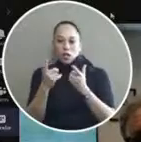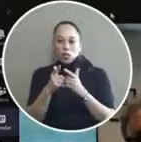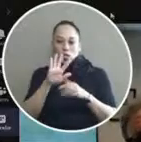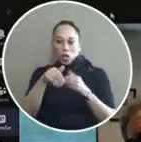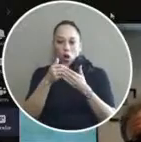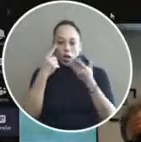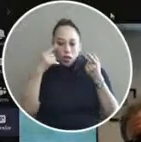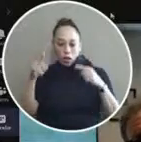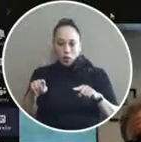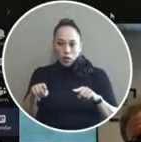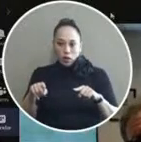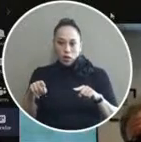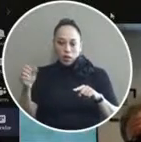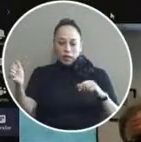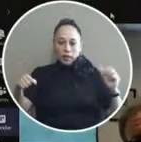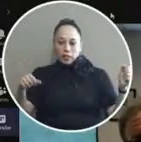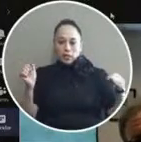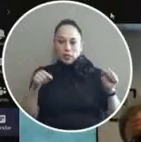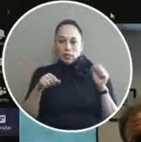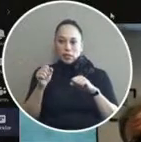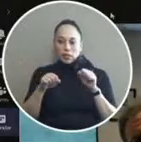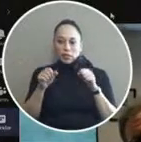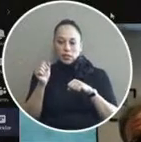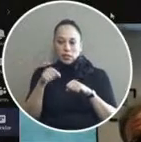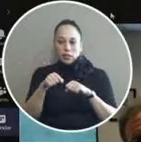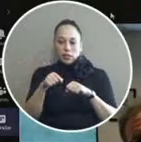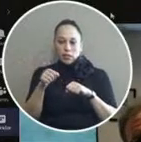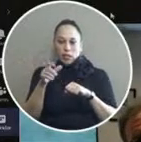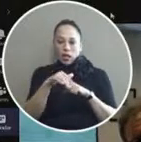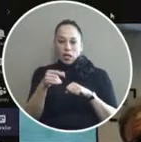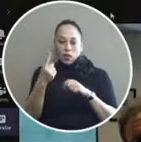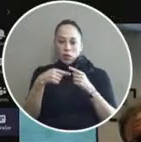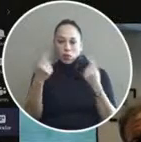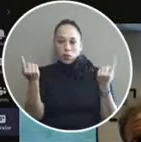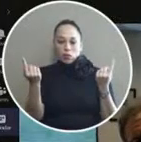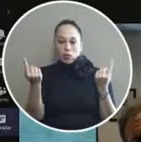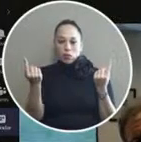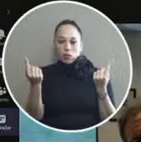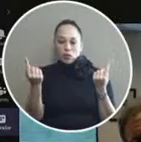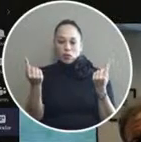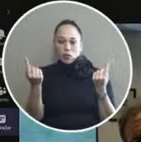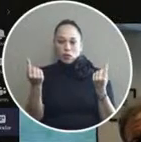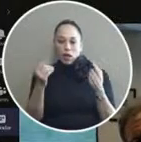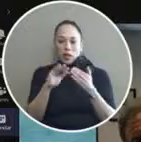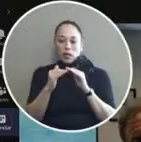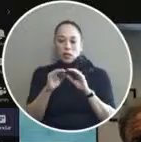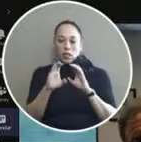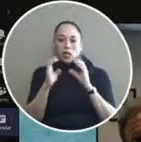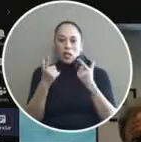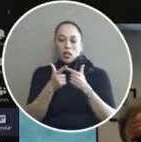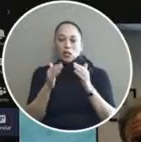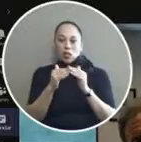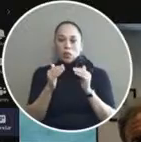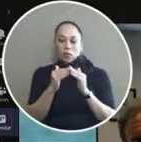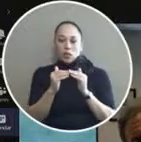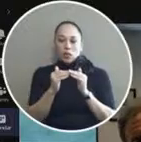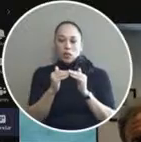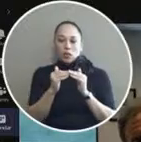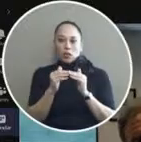favor? Aye. Anyone opposed? The city council meeting for